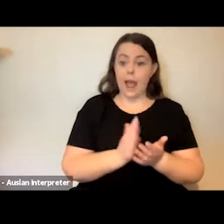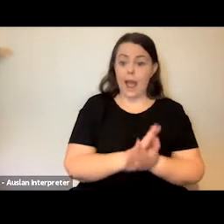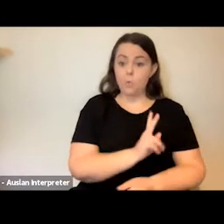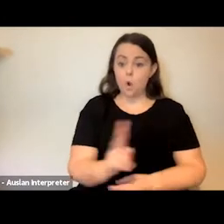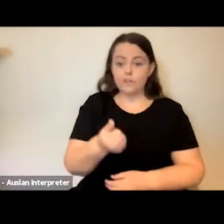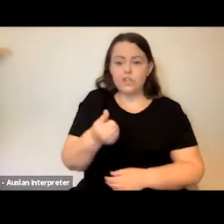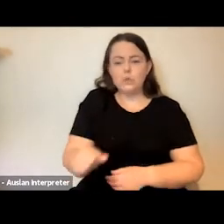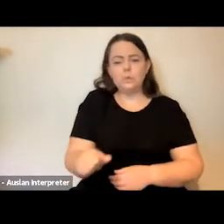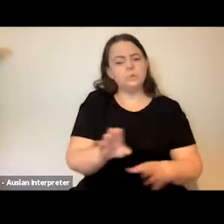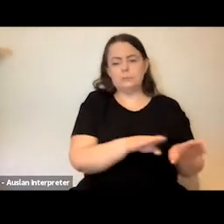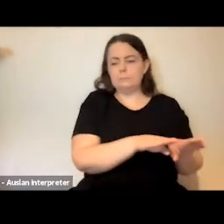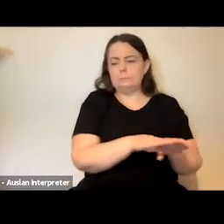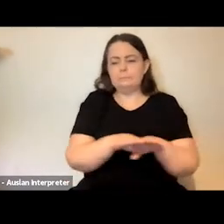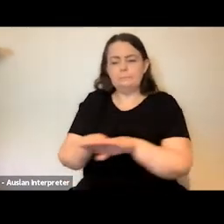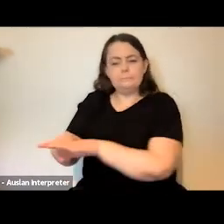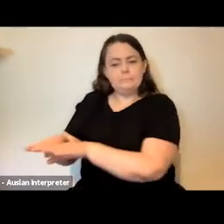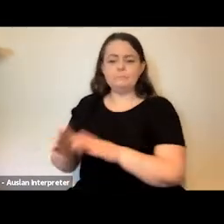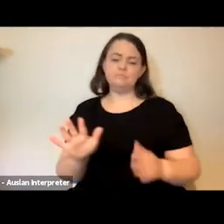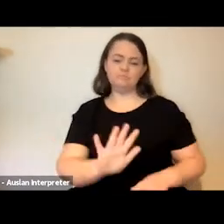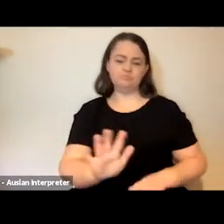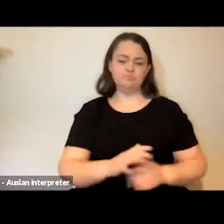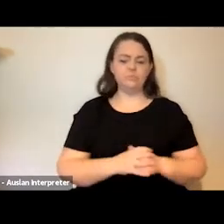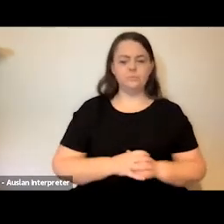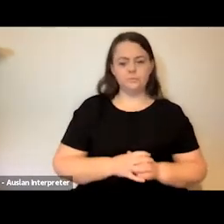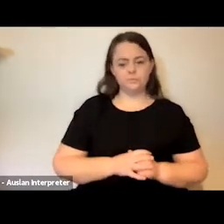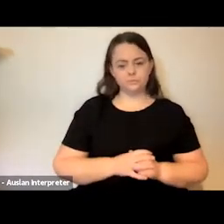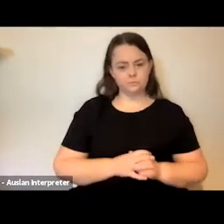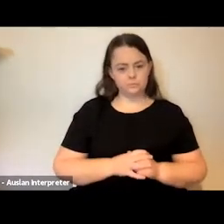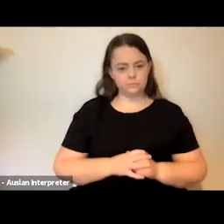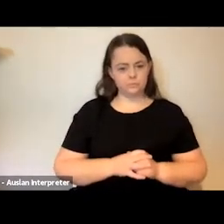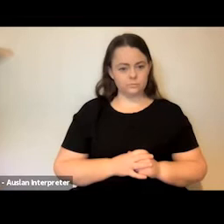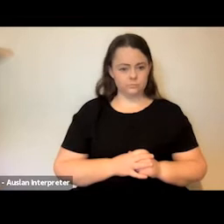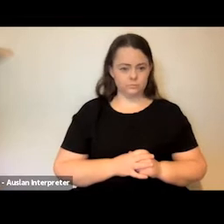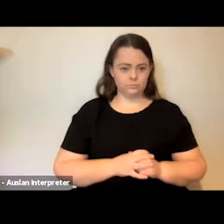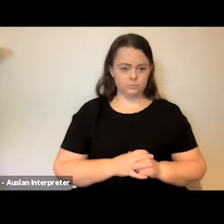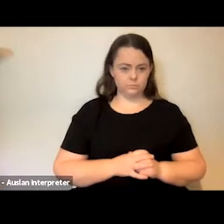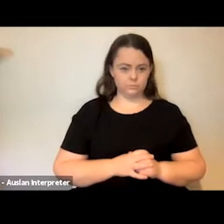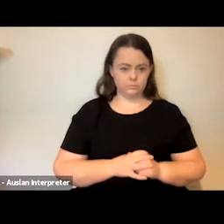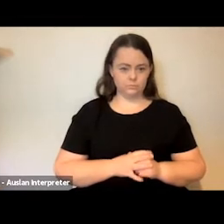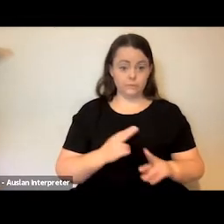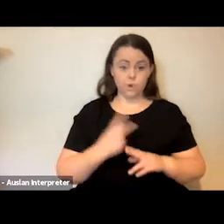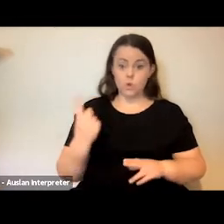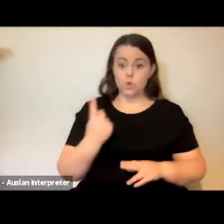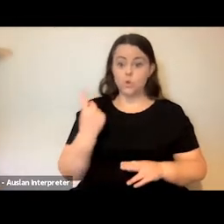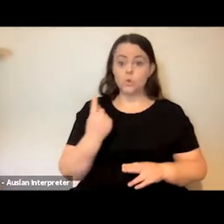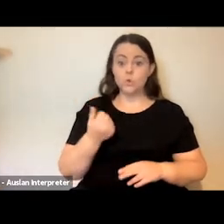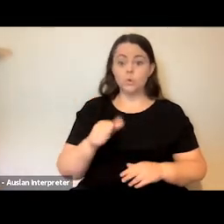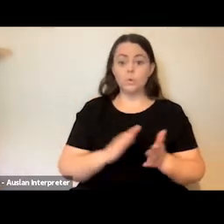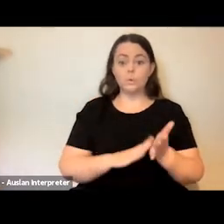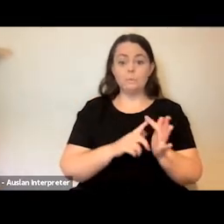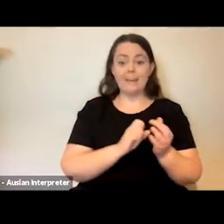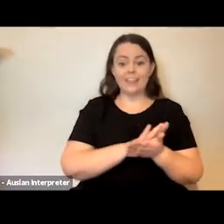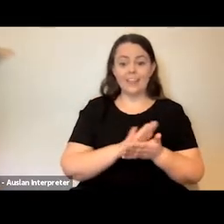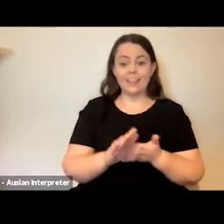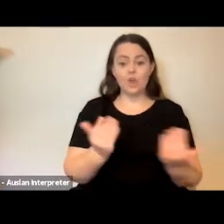the entire sample. If we look at those who had used methamphetamine among our sample of people who used ecstasy